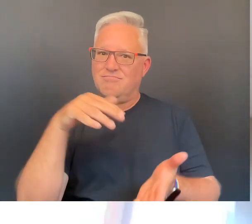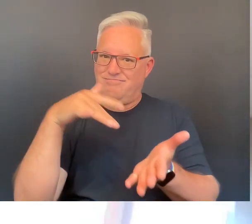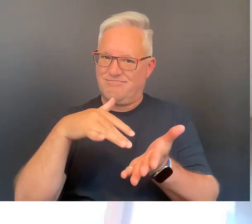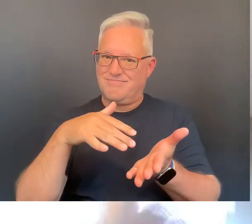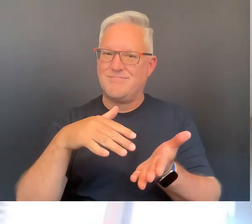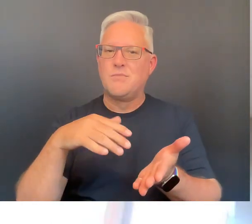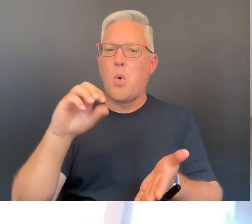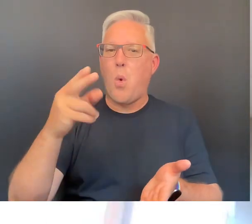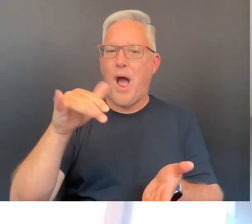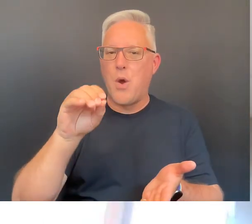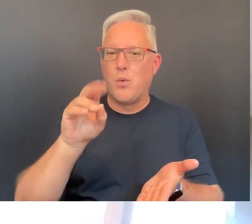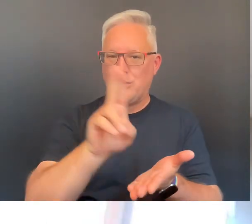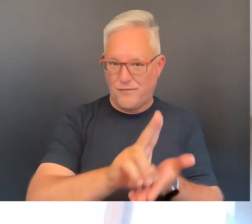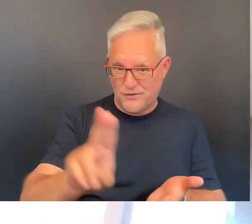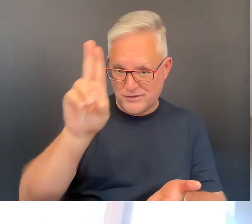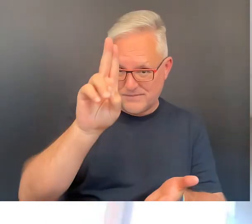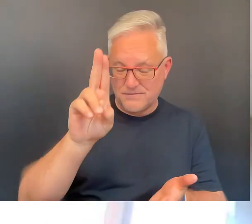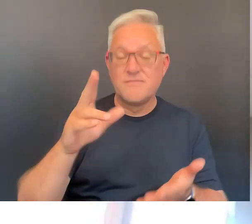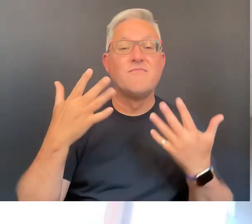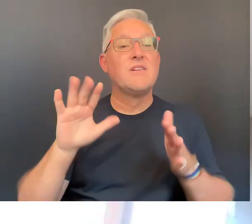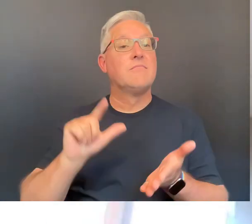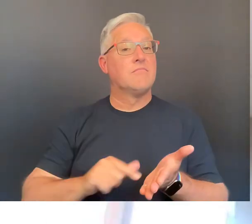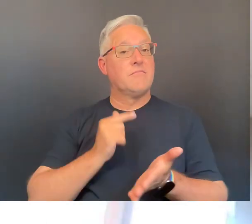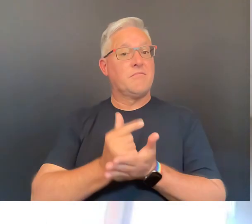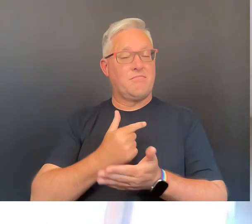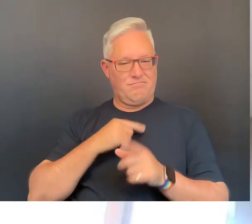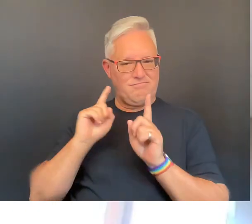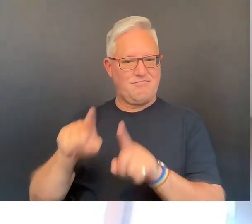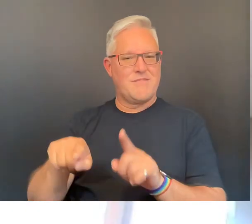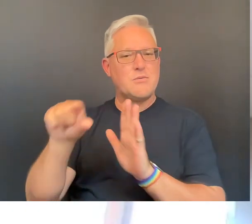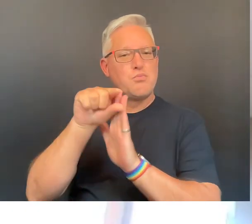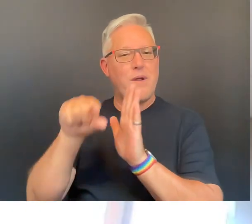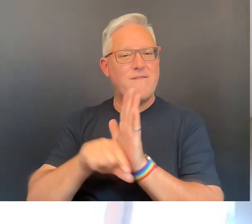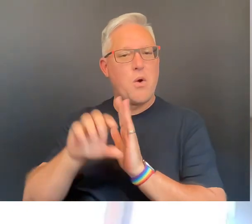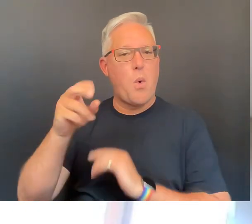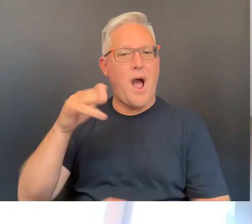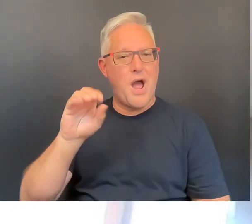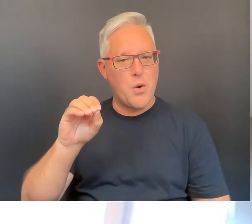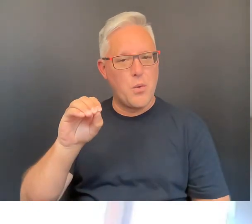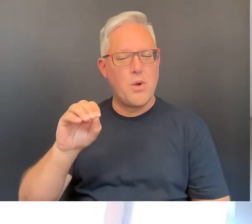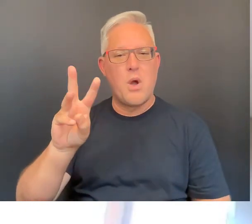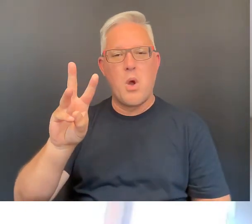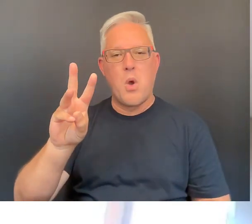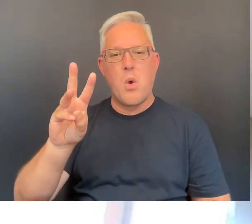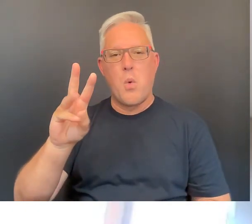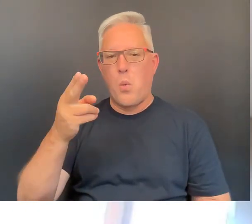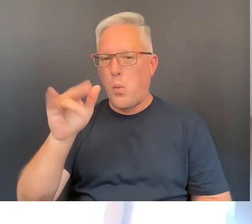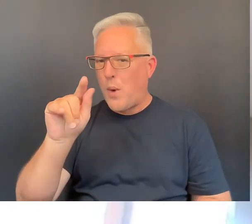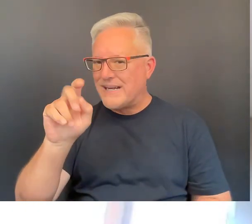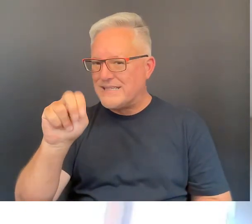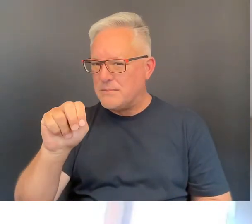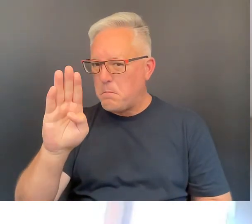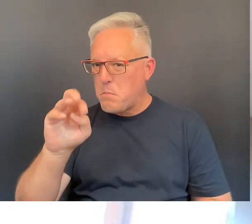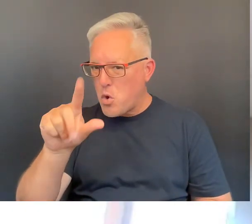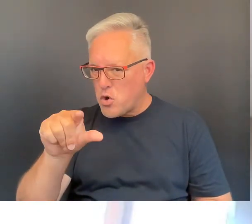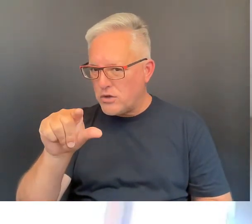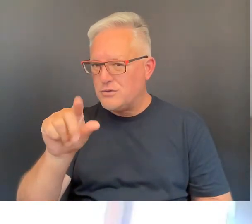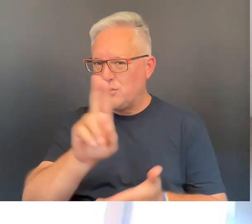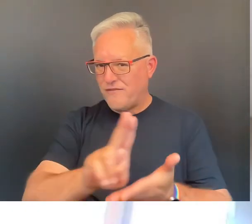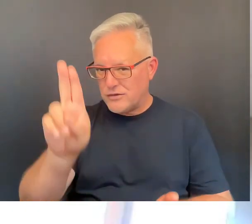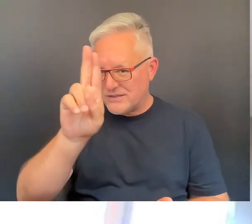University. Then I went to Wittenberg University in Springfield, Ohio. Then I went home